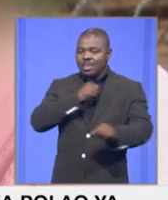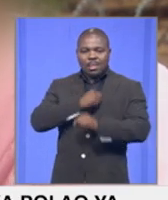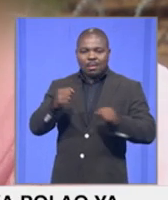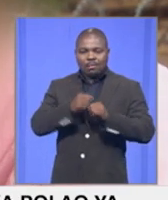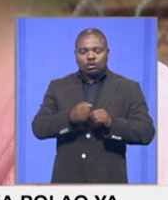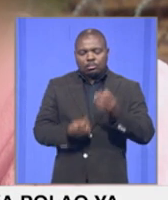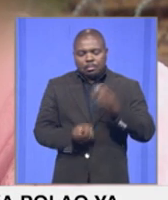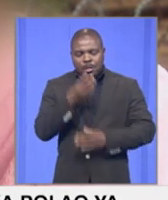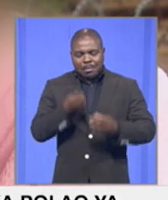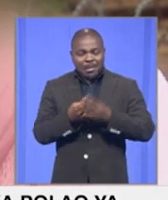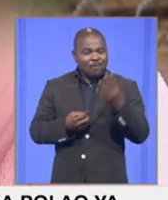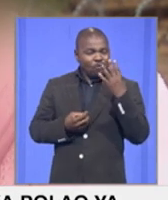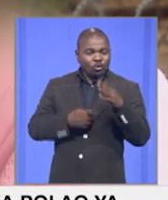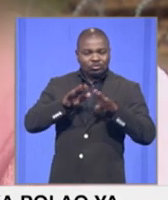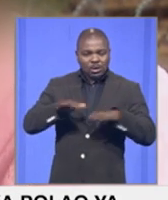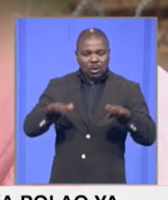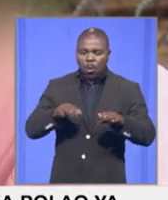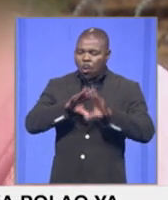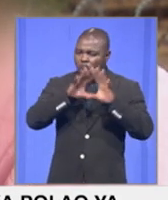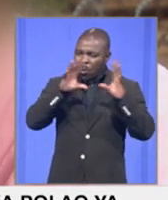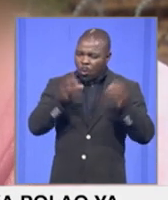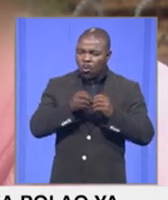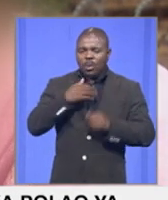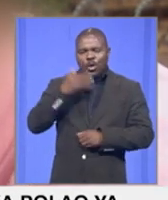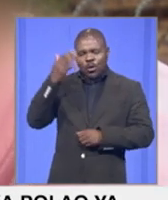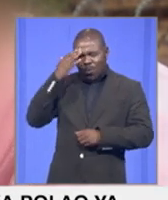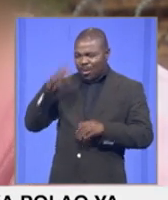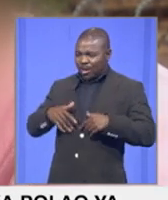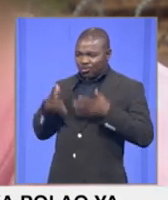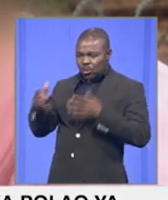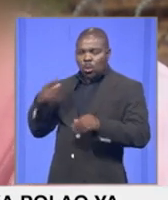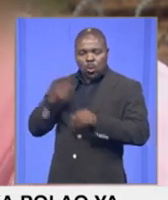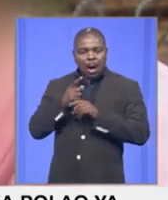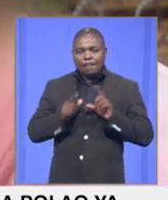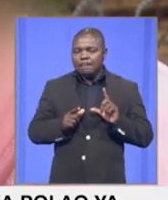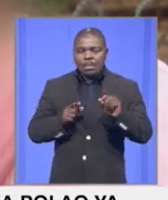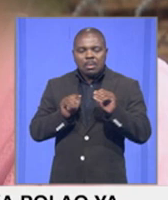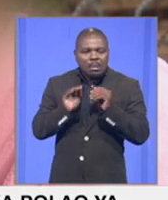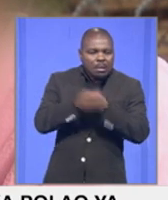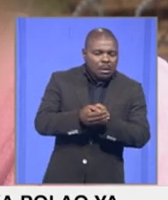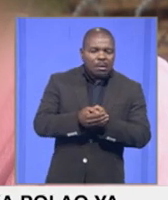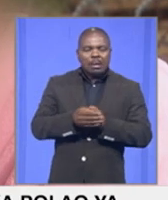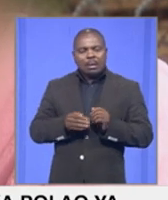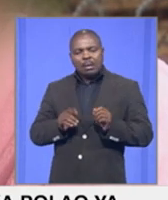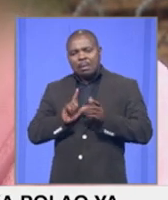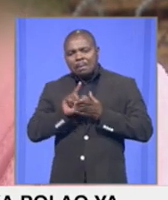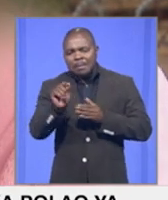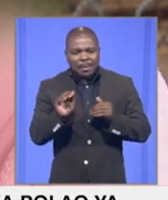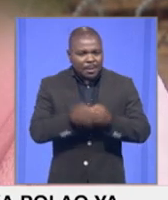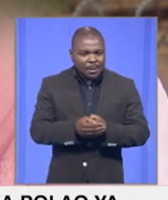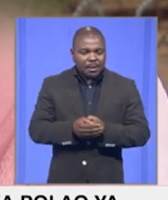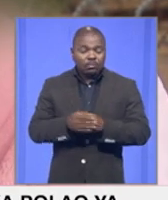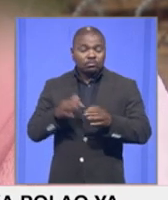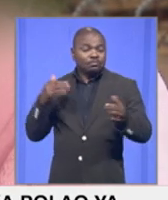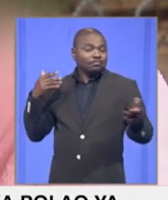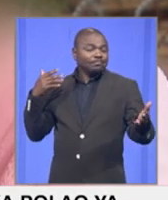have by her, all of them, they know that life. They must just run and hide. Since